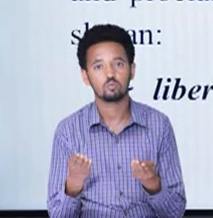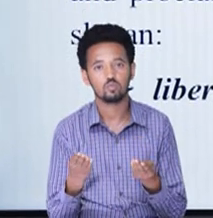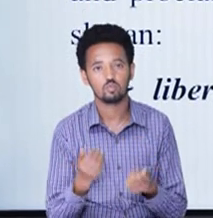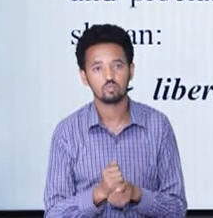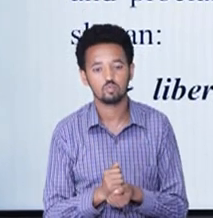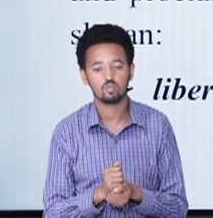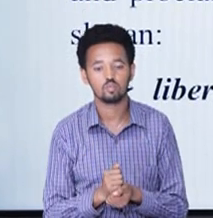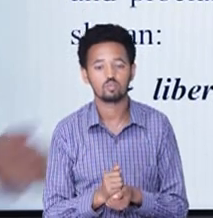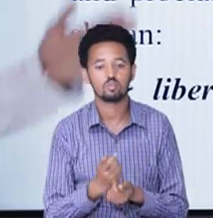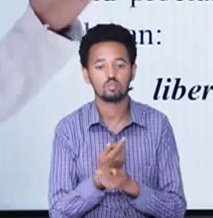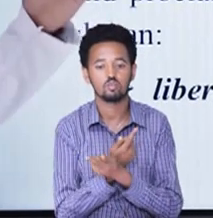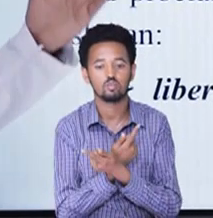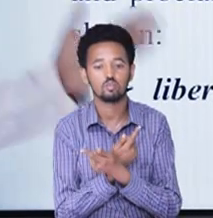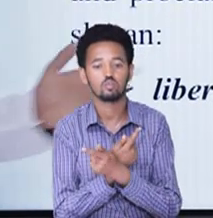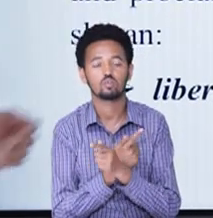liberty,